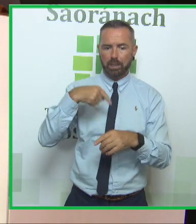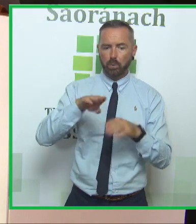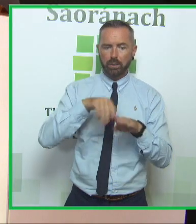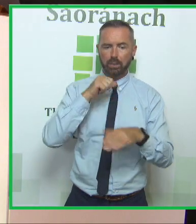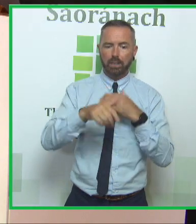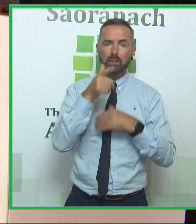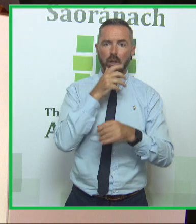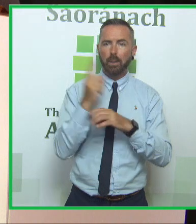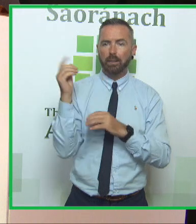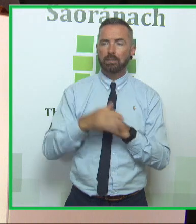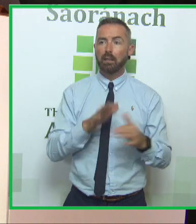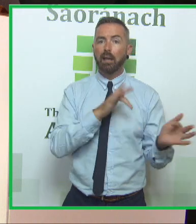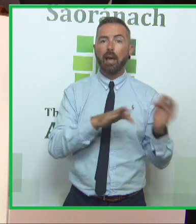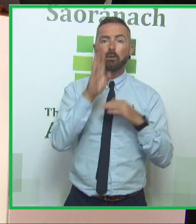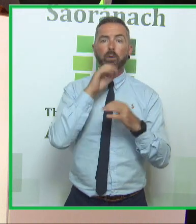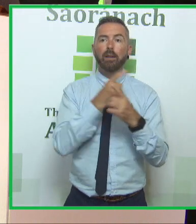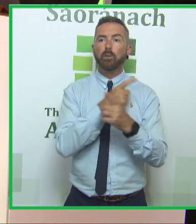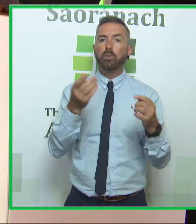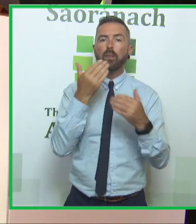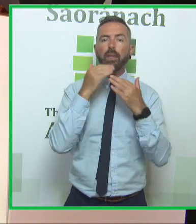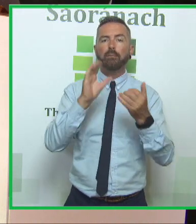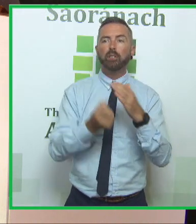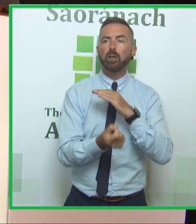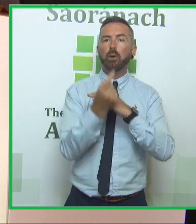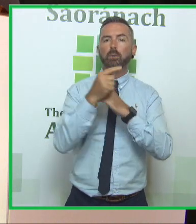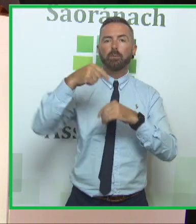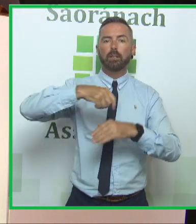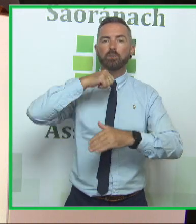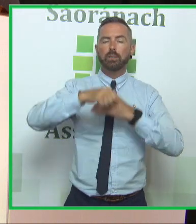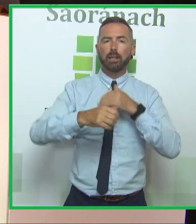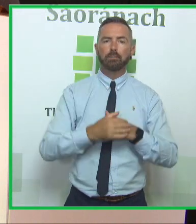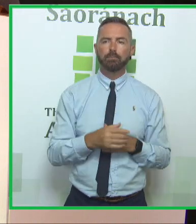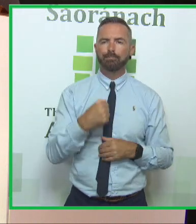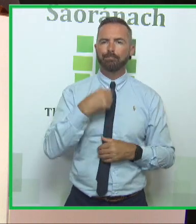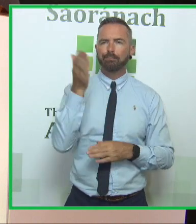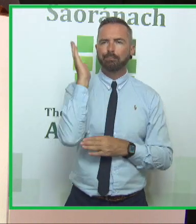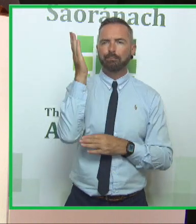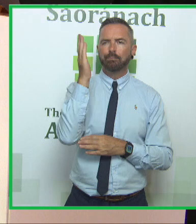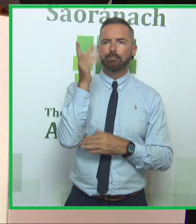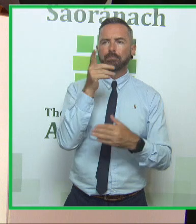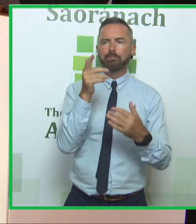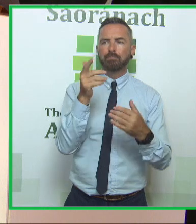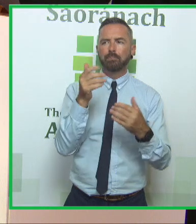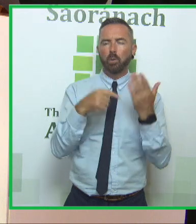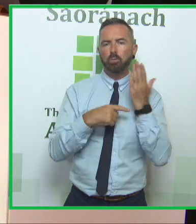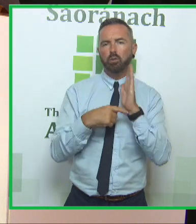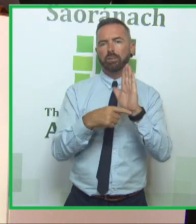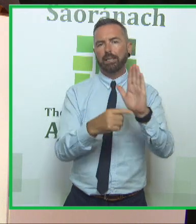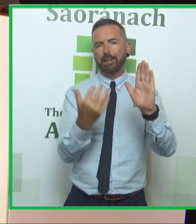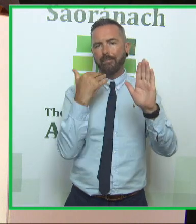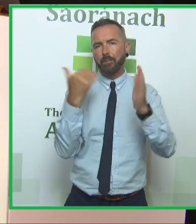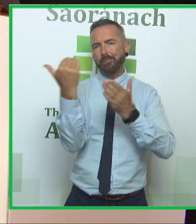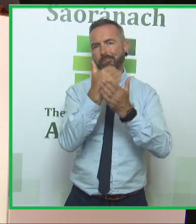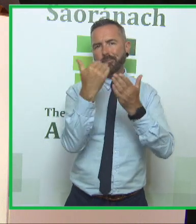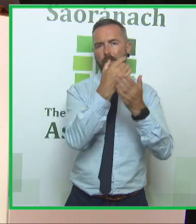Good afternoon, everyone. Thank you all for the opportunity to be here with you today. I'm going to present data which is collected by the